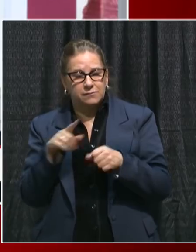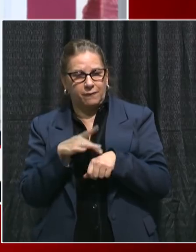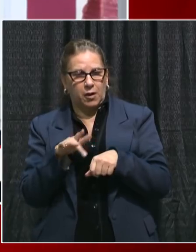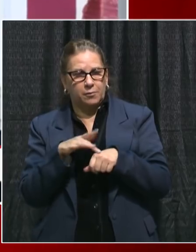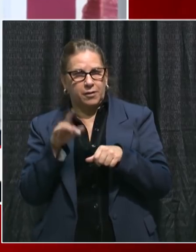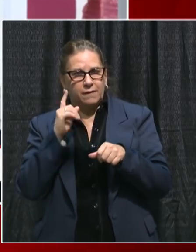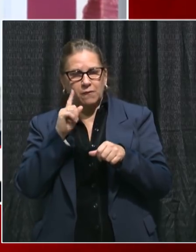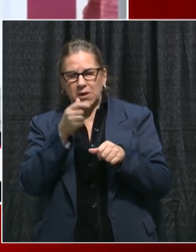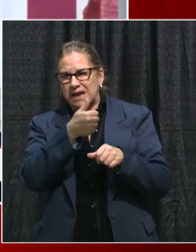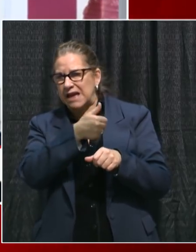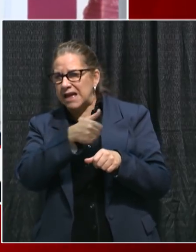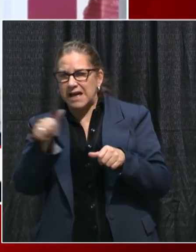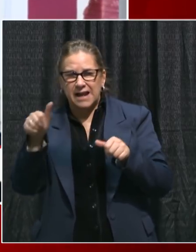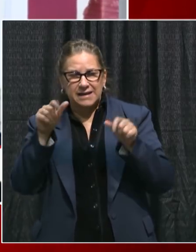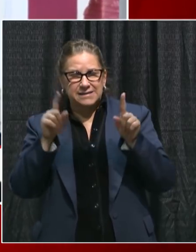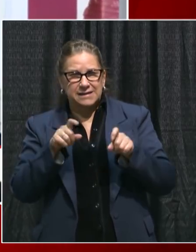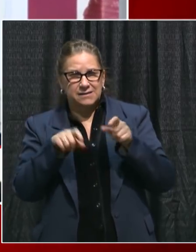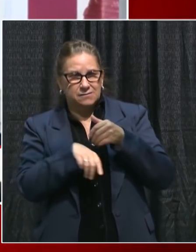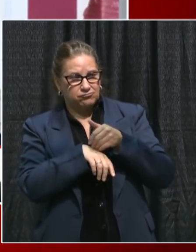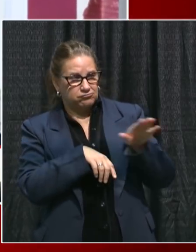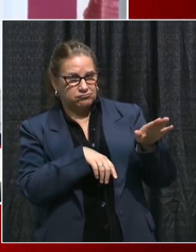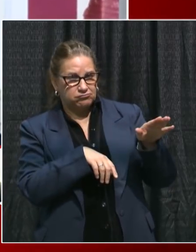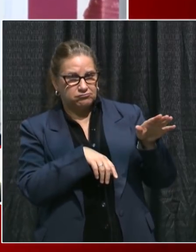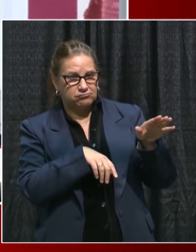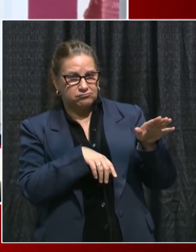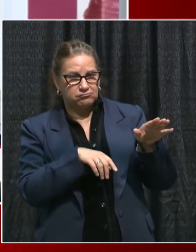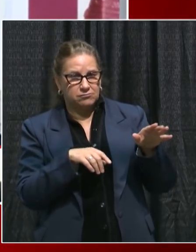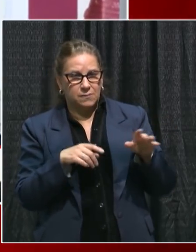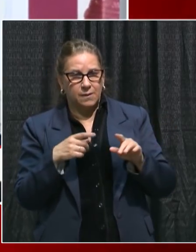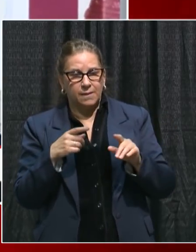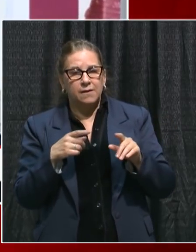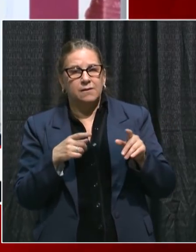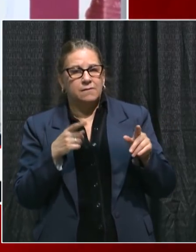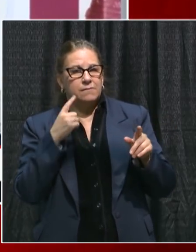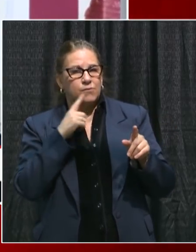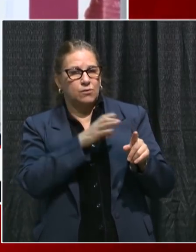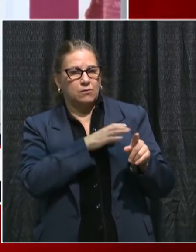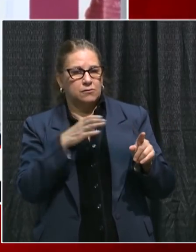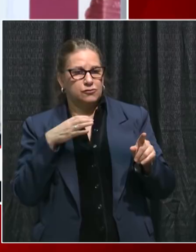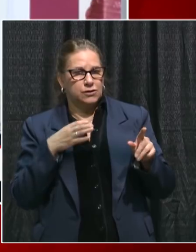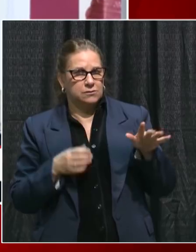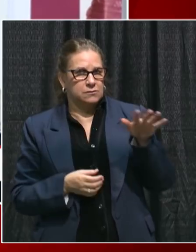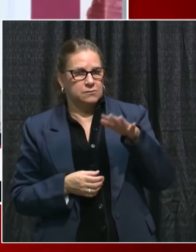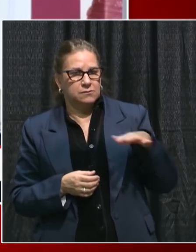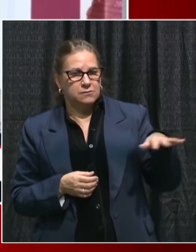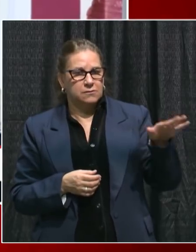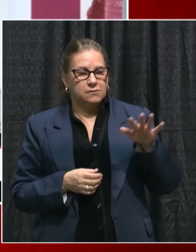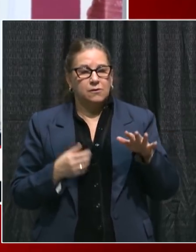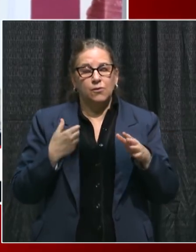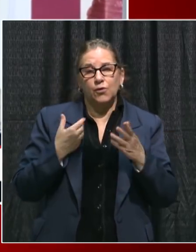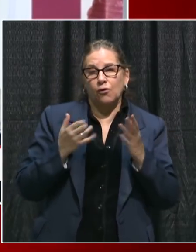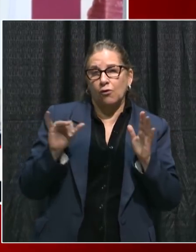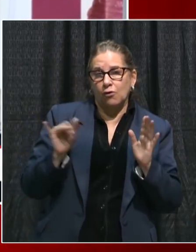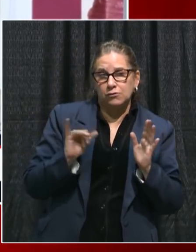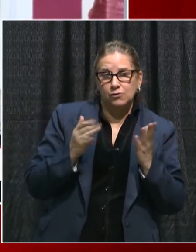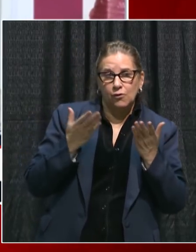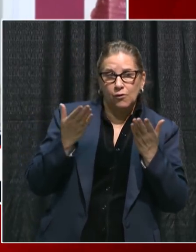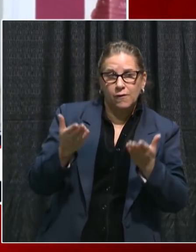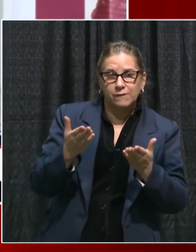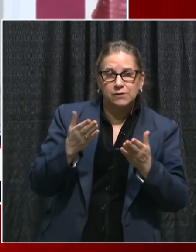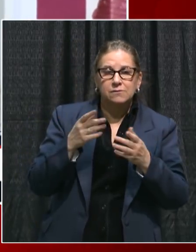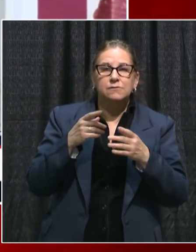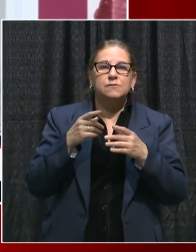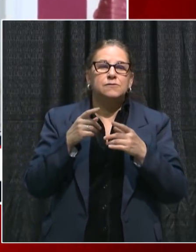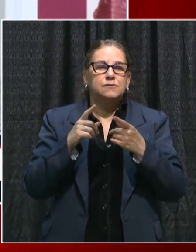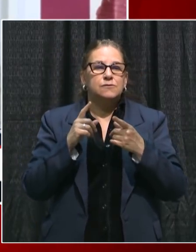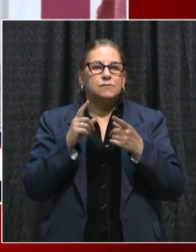taken at the Congress, and we make the offer to always keep them up to date with the information